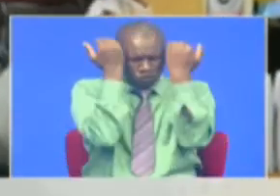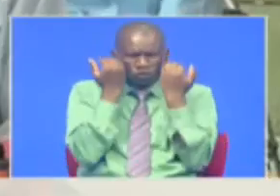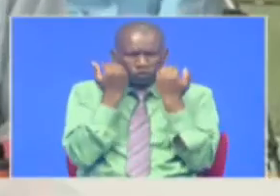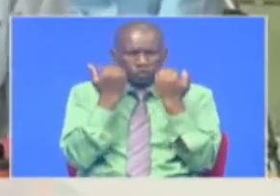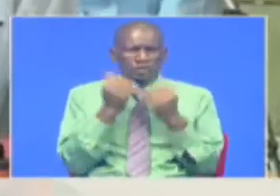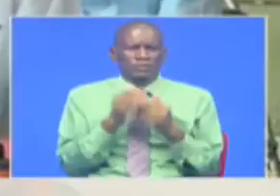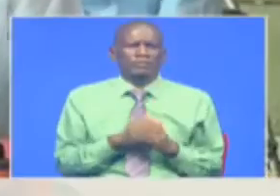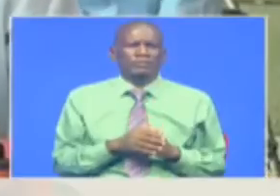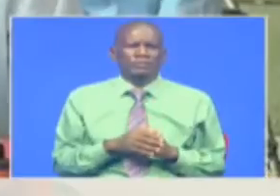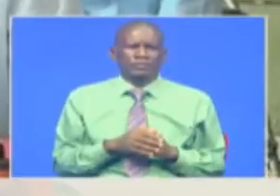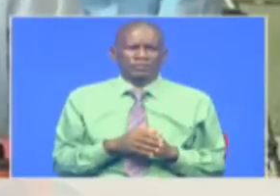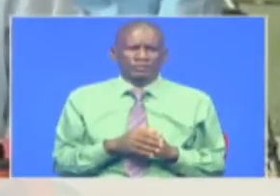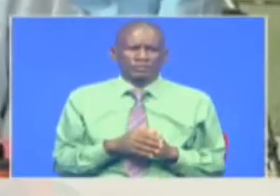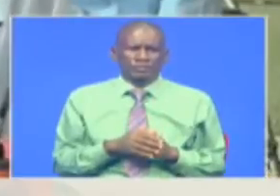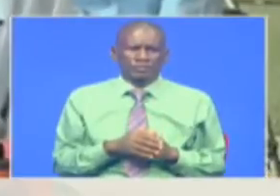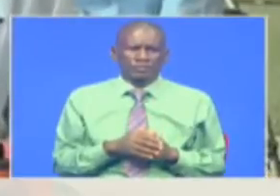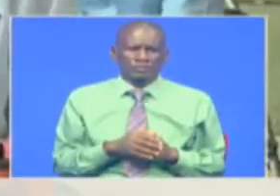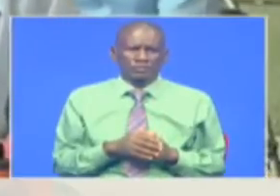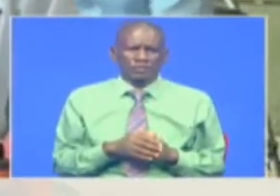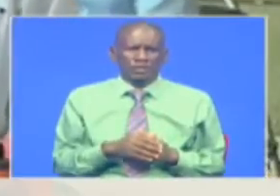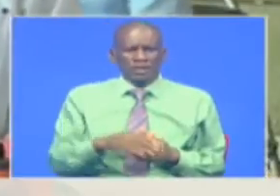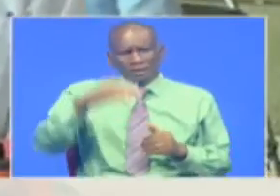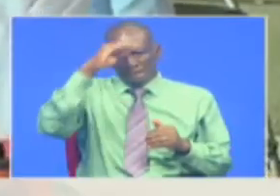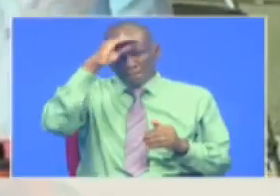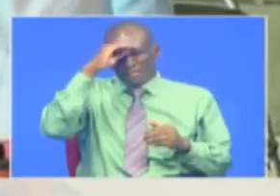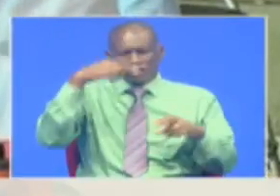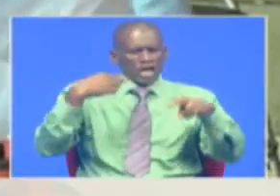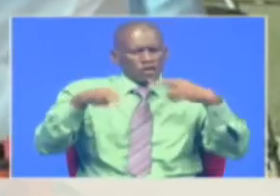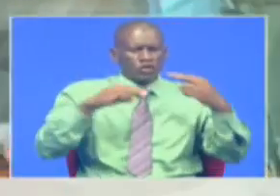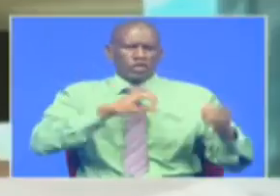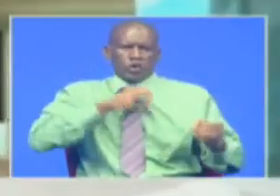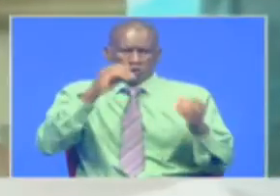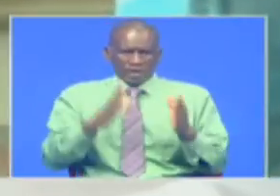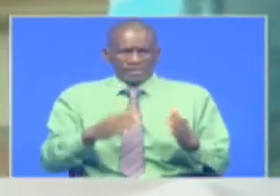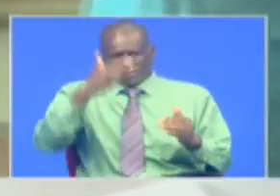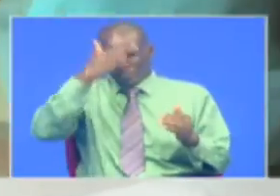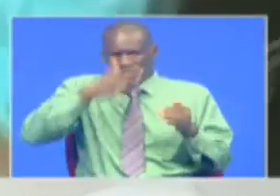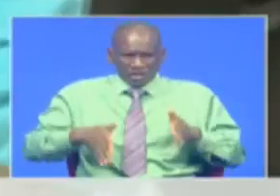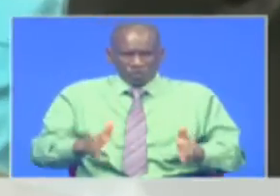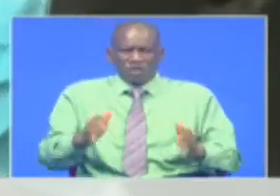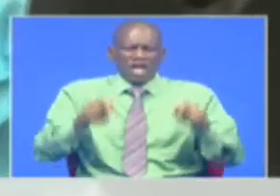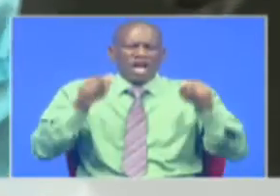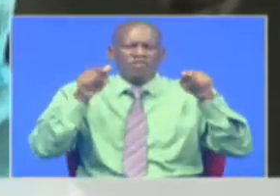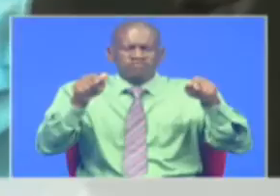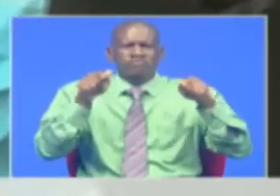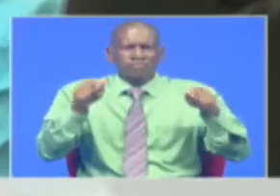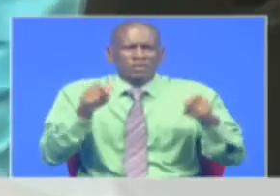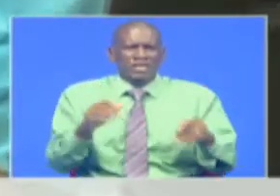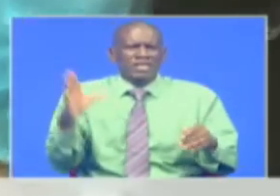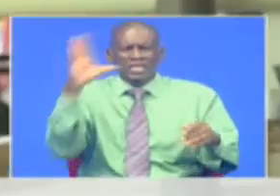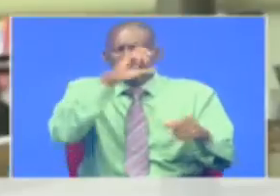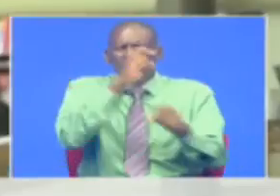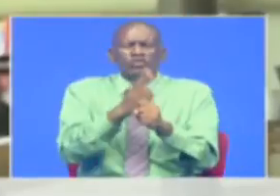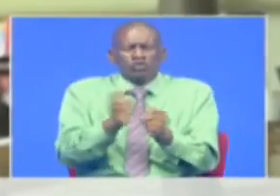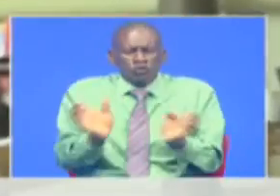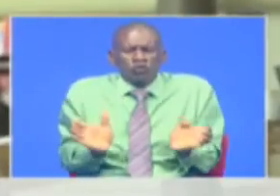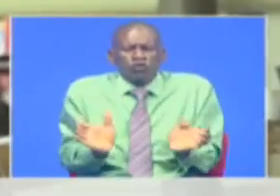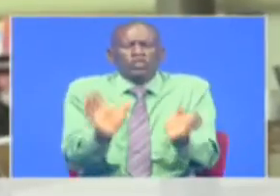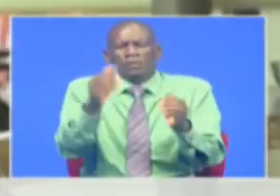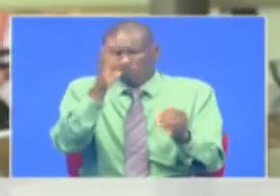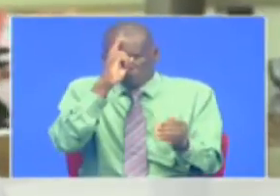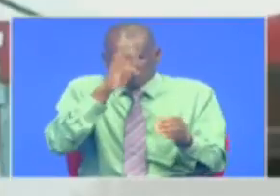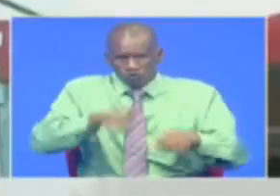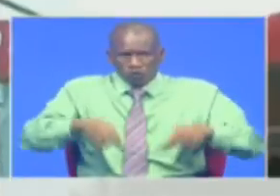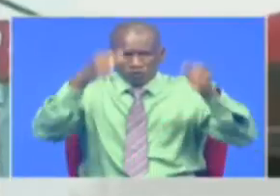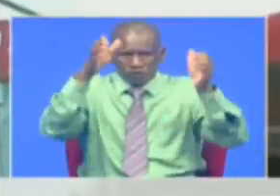charges. Bars and restaurant owners along Thika Road have condemned the excessive use of force by police